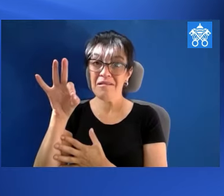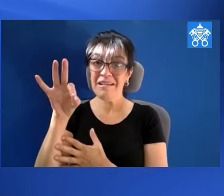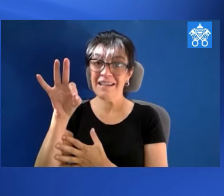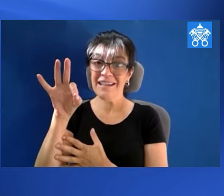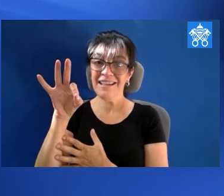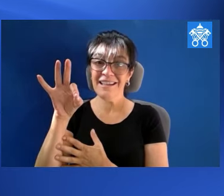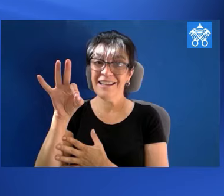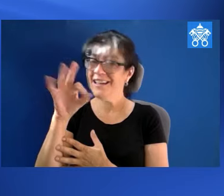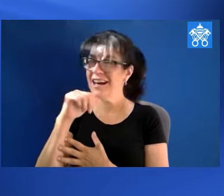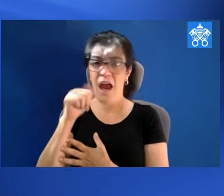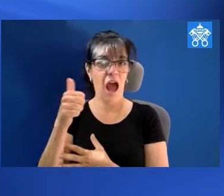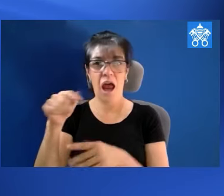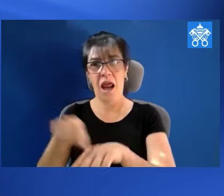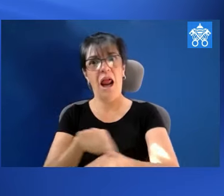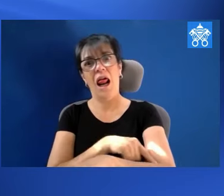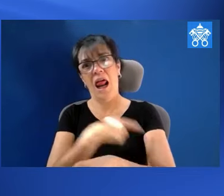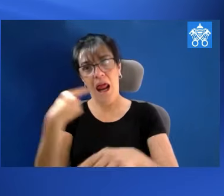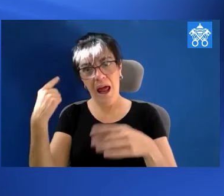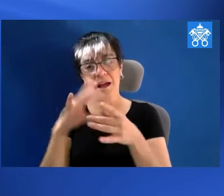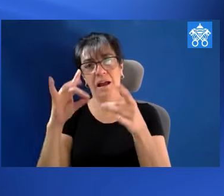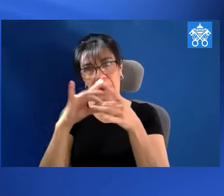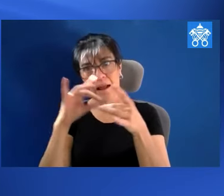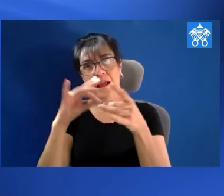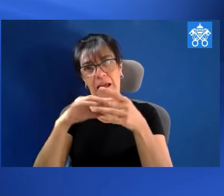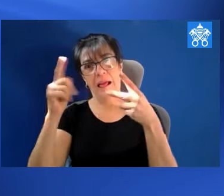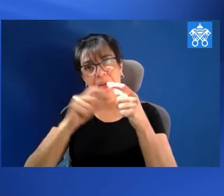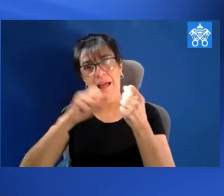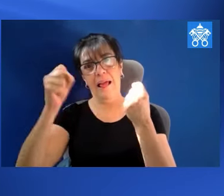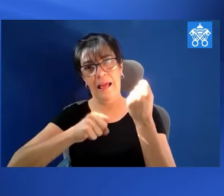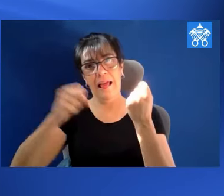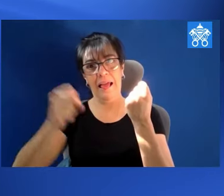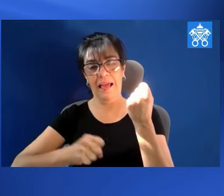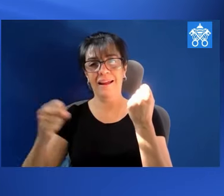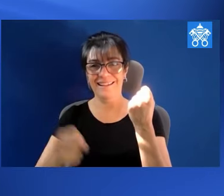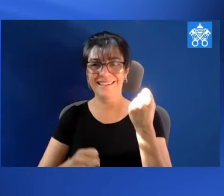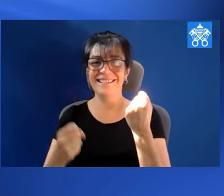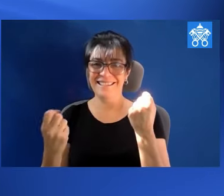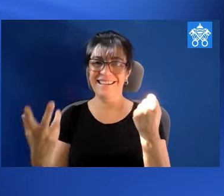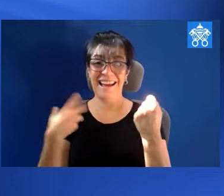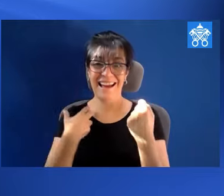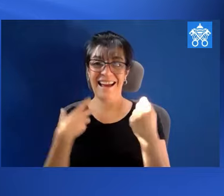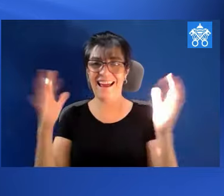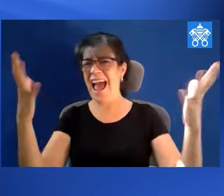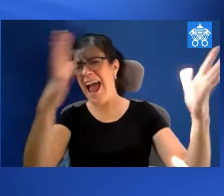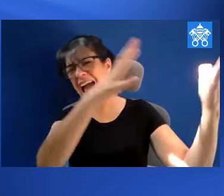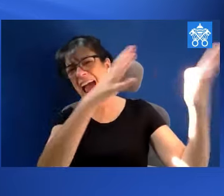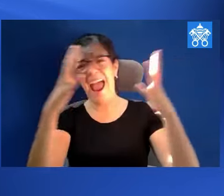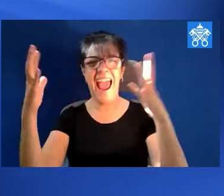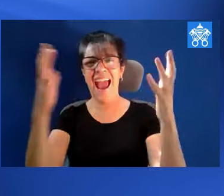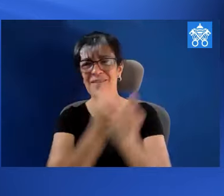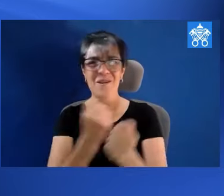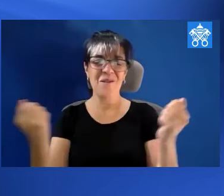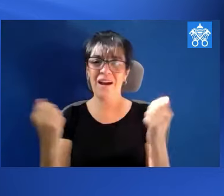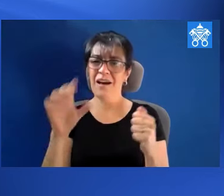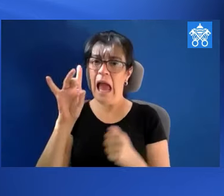homily should be like this. And that earns him a round of